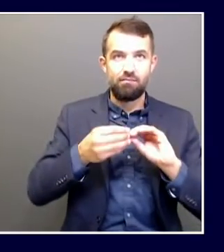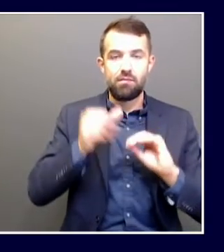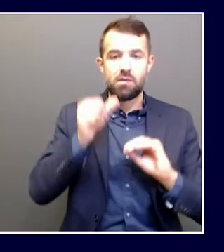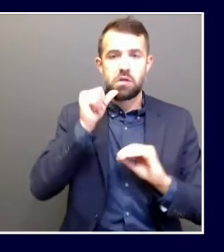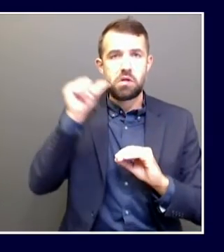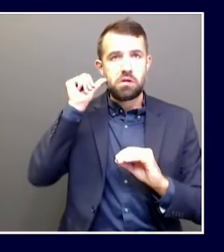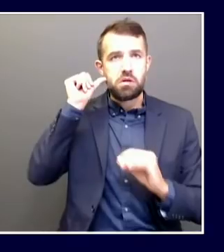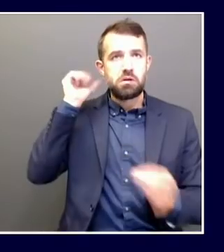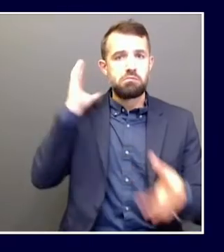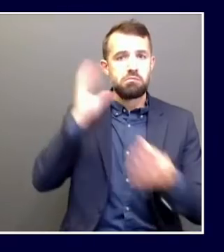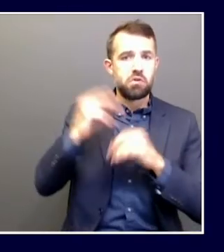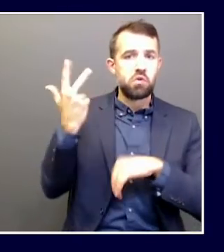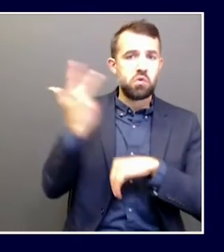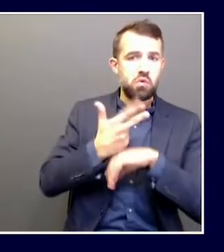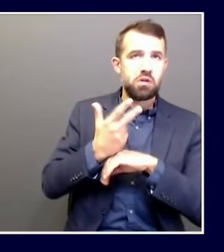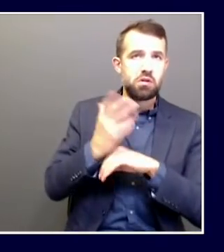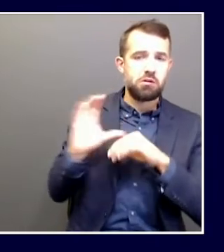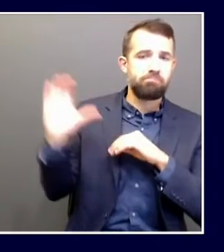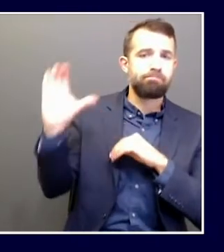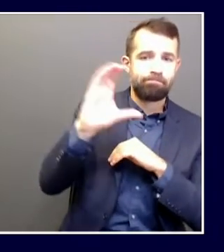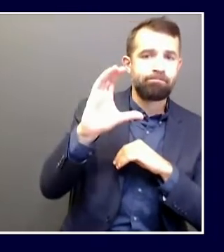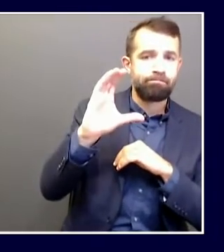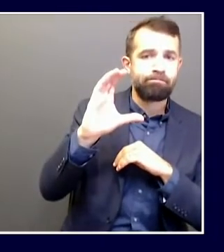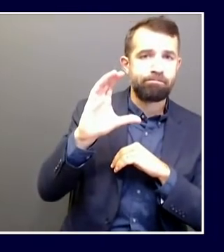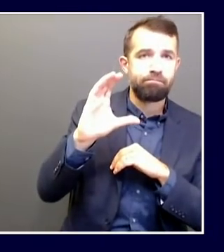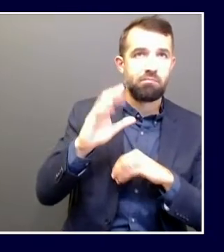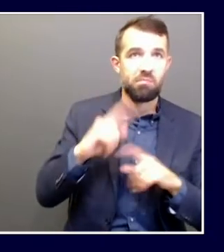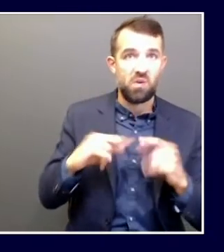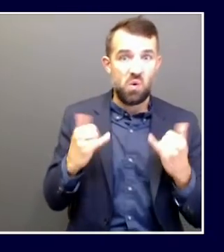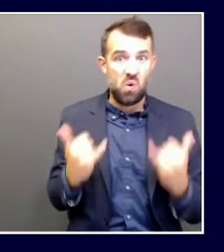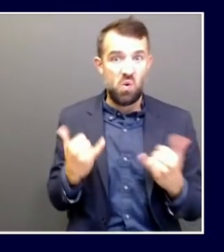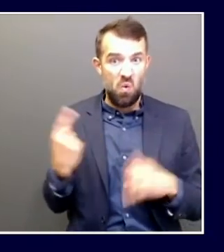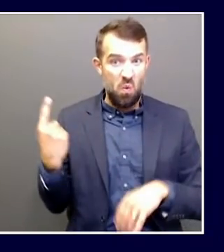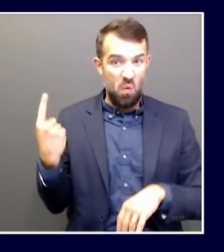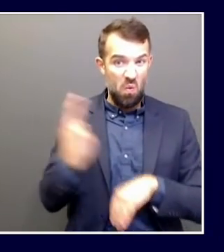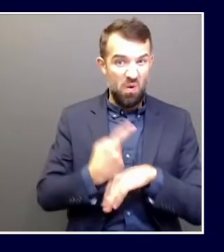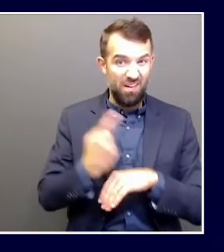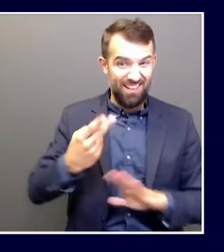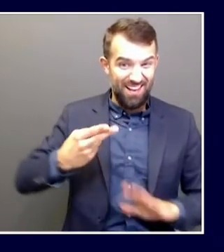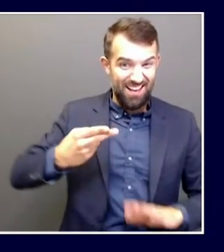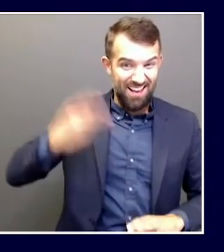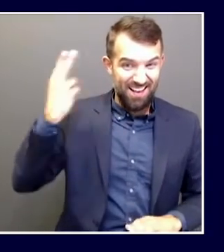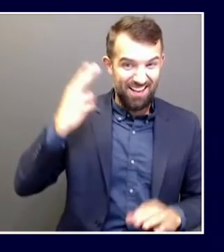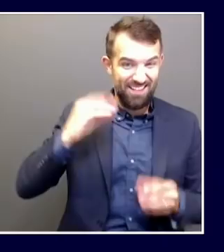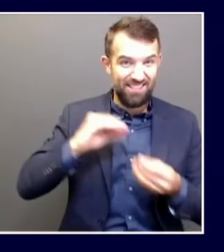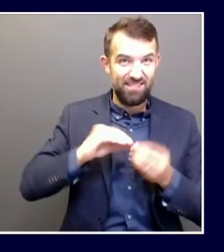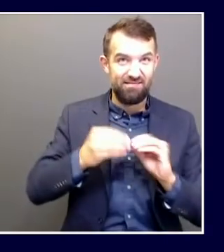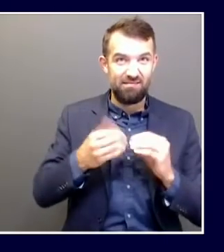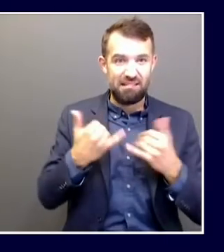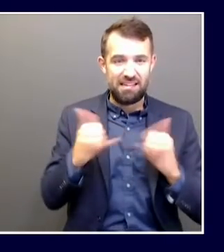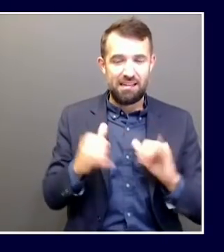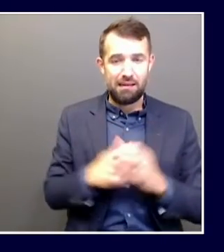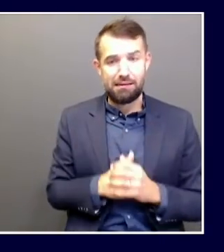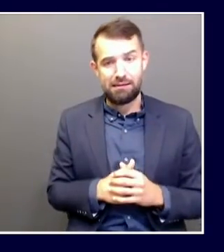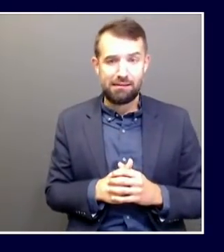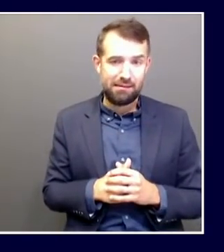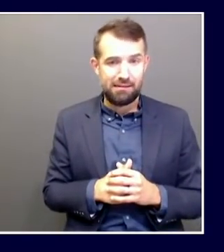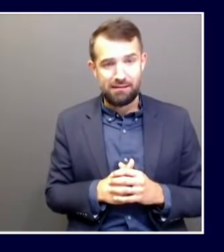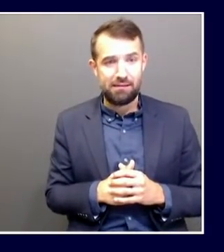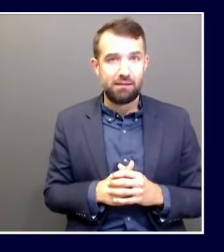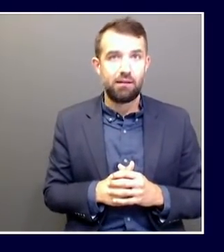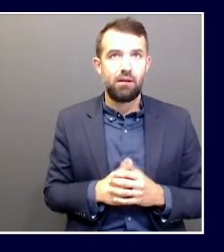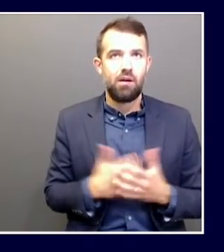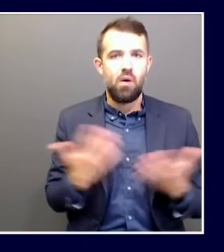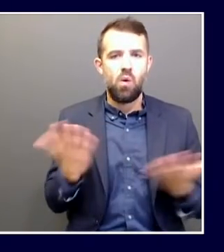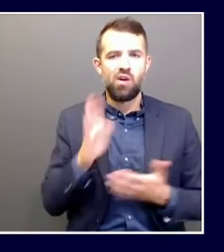on the positive results that are coming in, that rate, and kind of where that puts us at this stage of the pandemic? Where are we in the